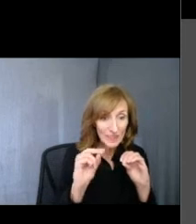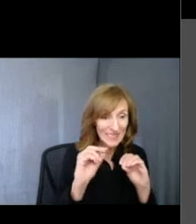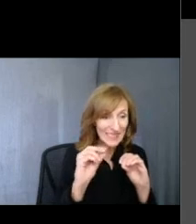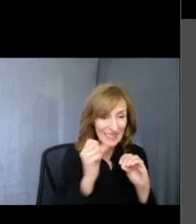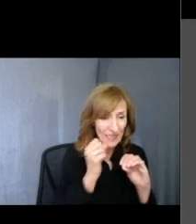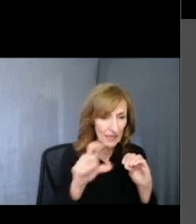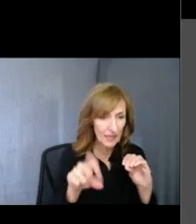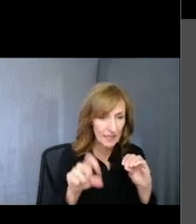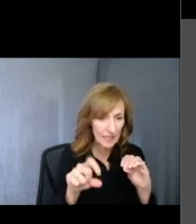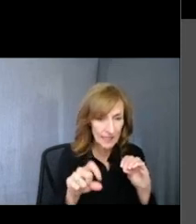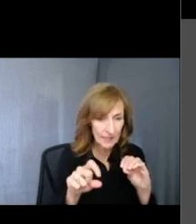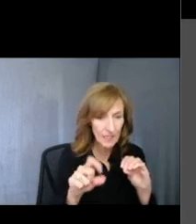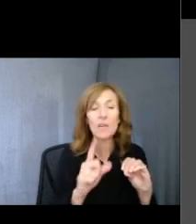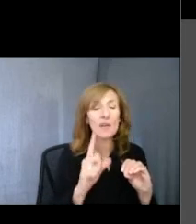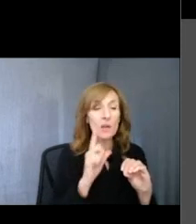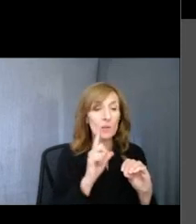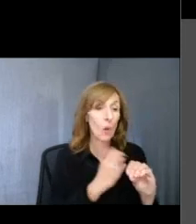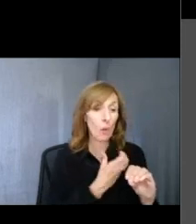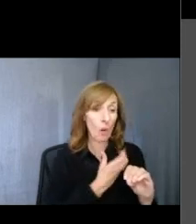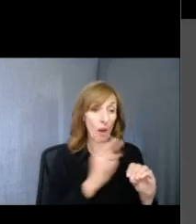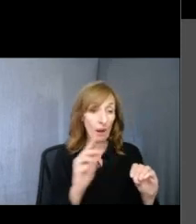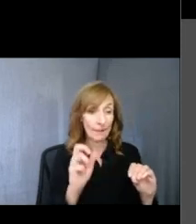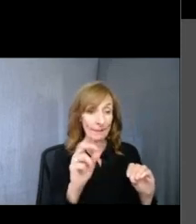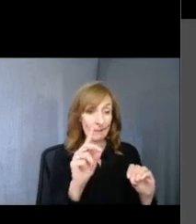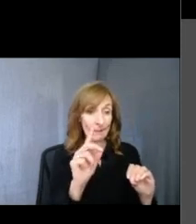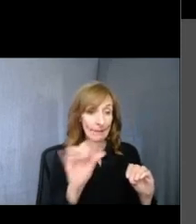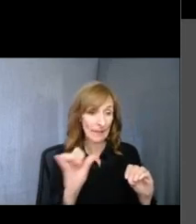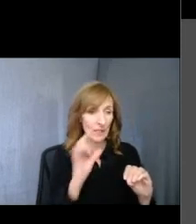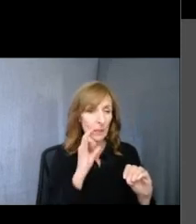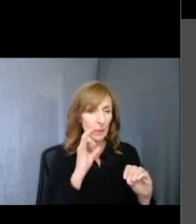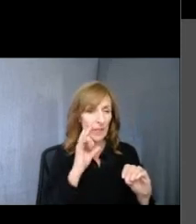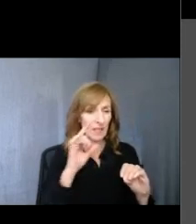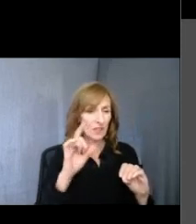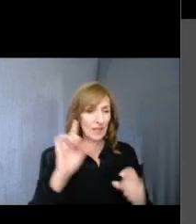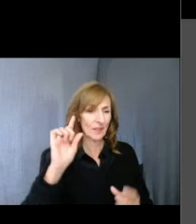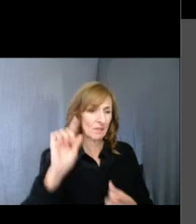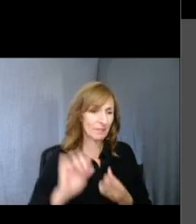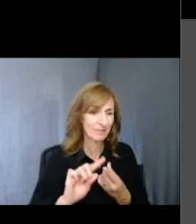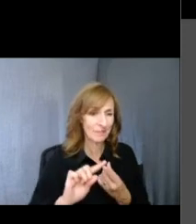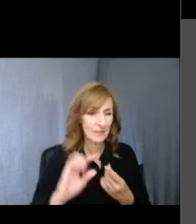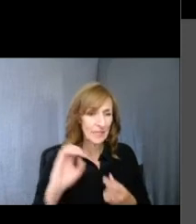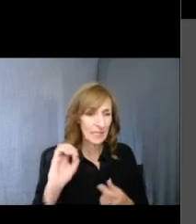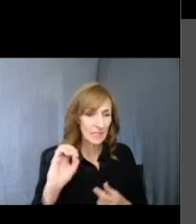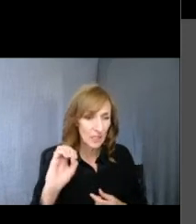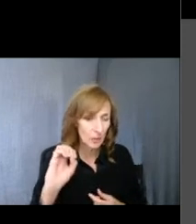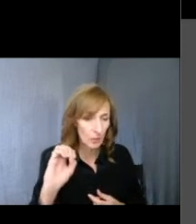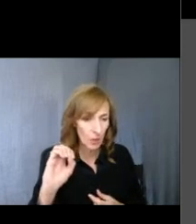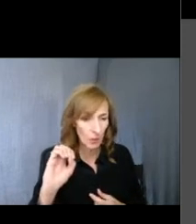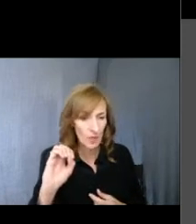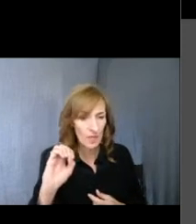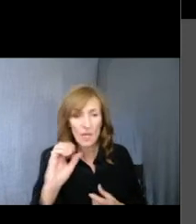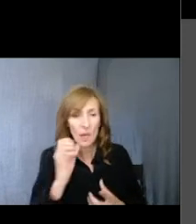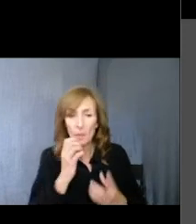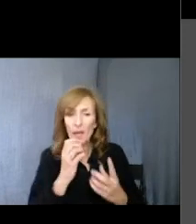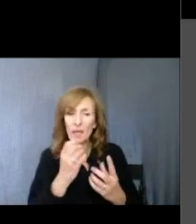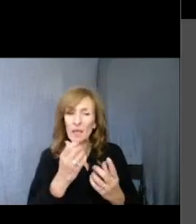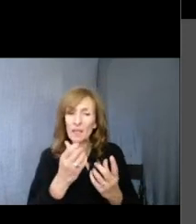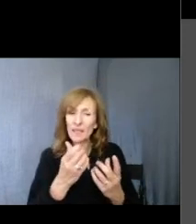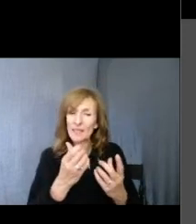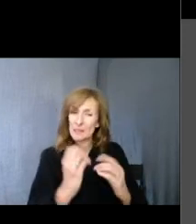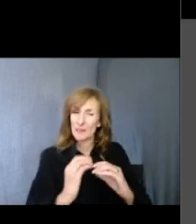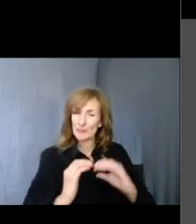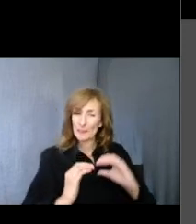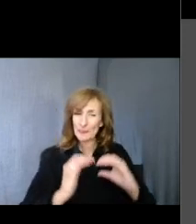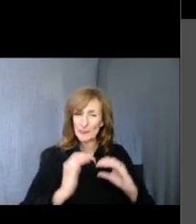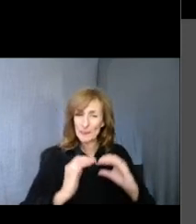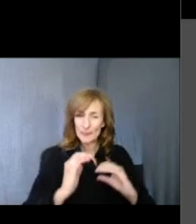maintenance requirements, okay? So they're cutting protein. They may go a little bit further, but you don't want to start losing muscle mass. And again, finding